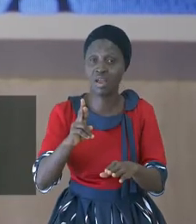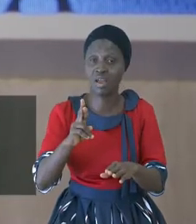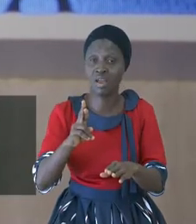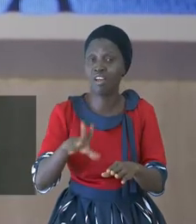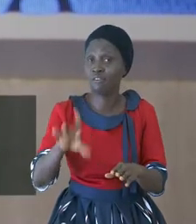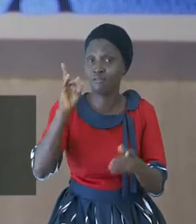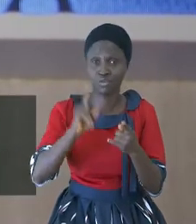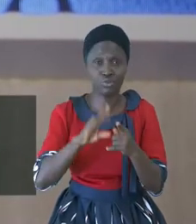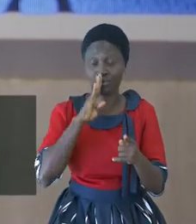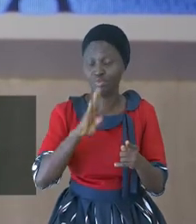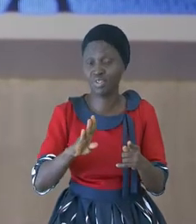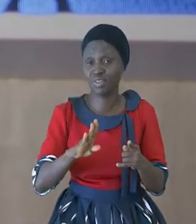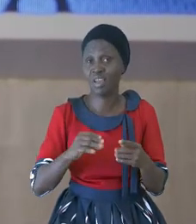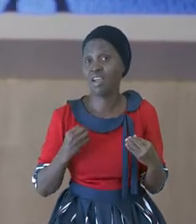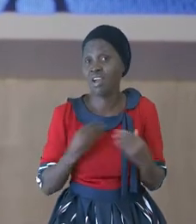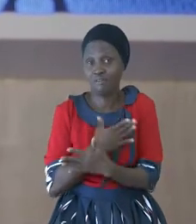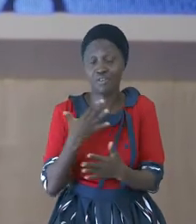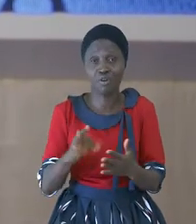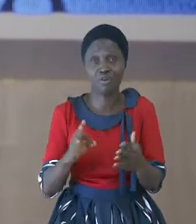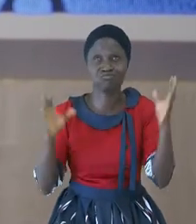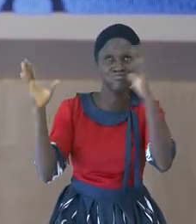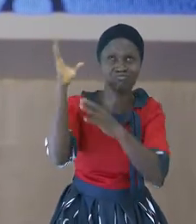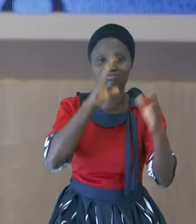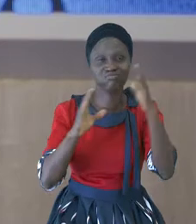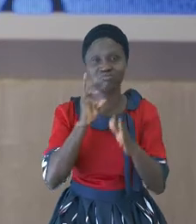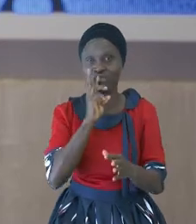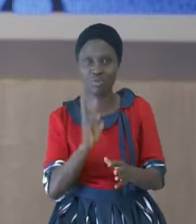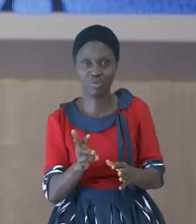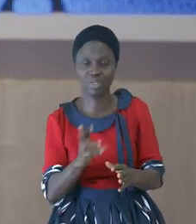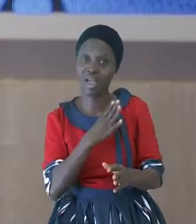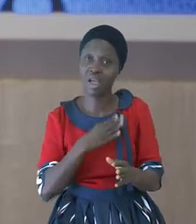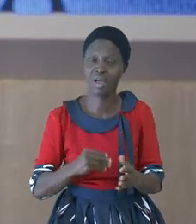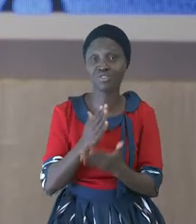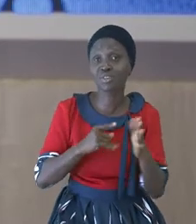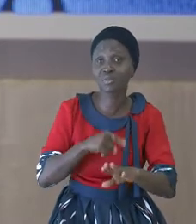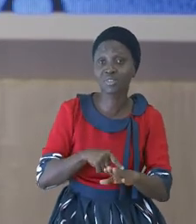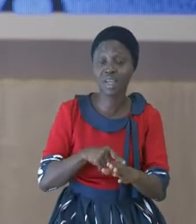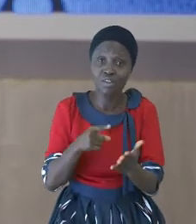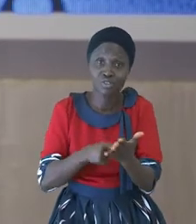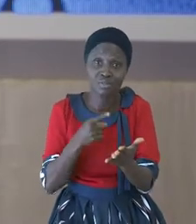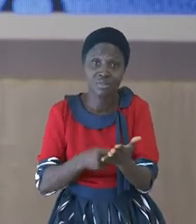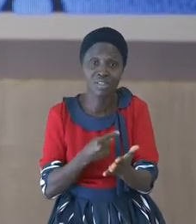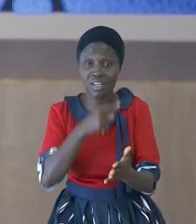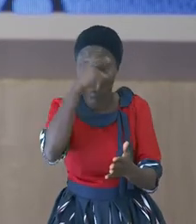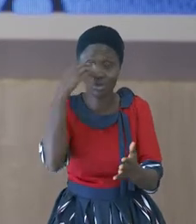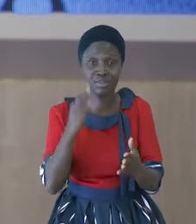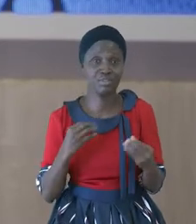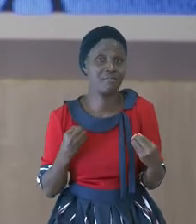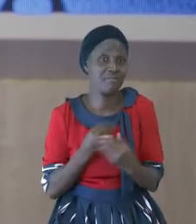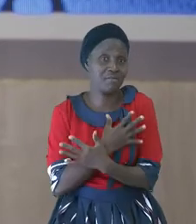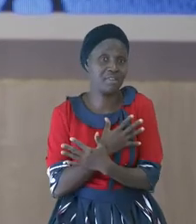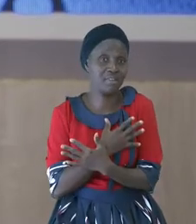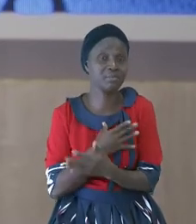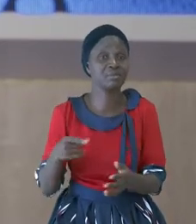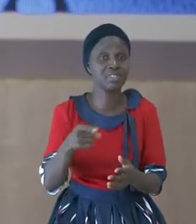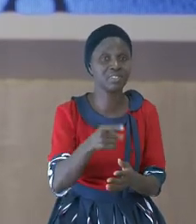turbulent water. And sometimes, out of fear, they rush into that turbulent river and they are swept away and